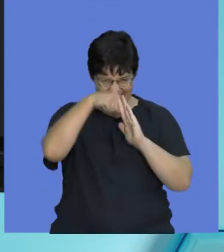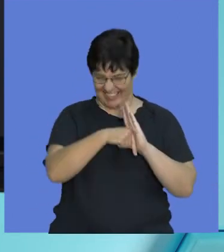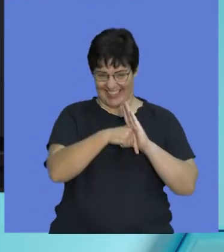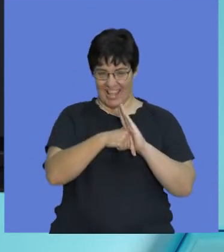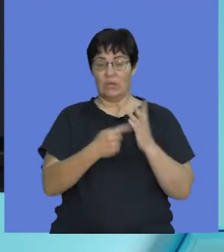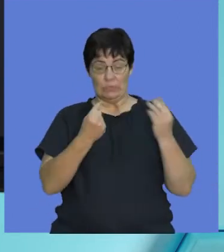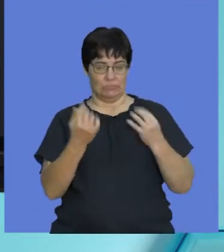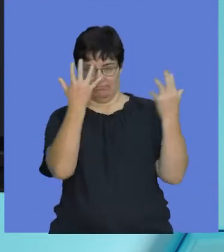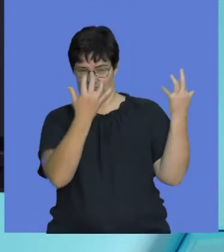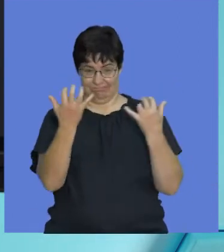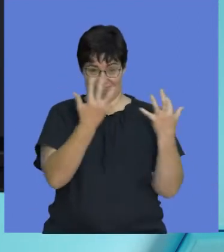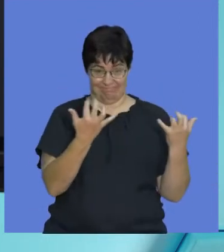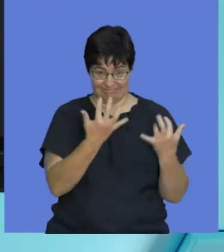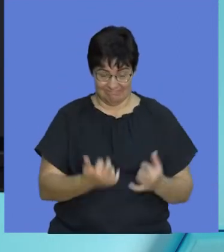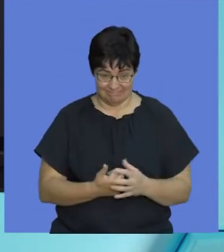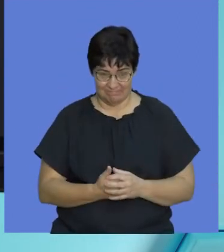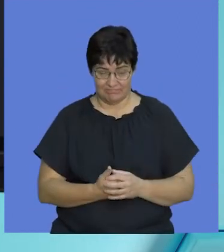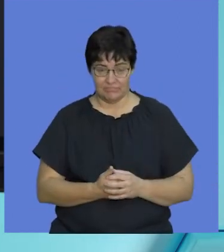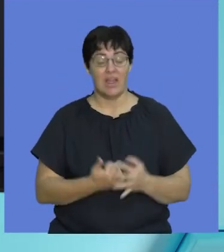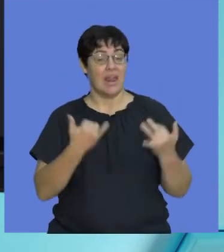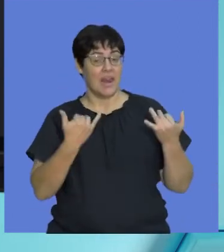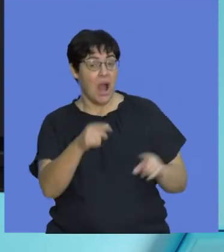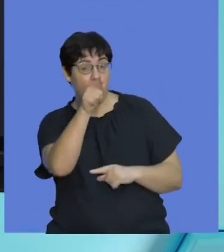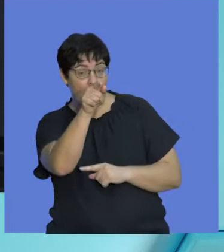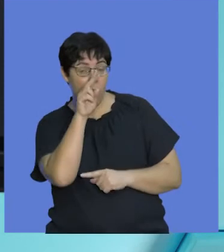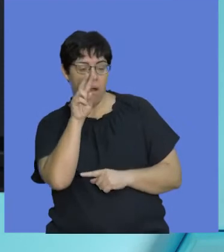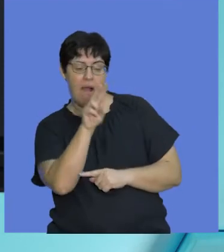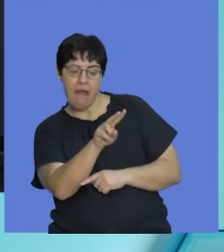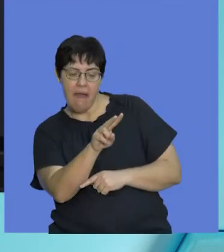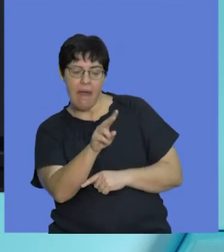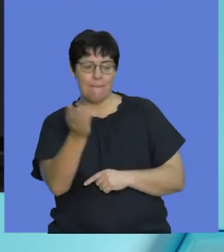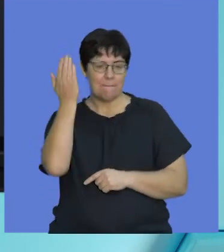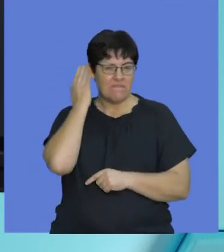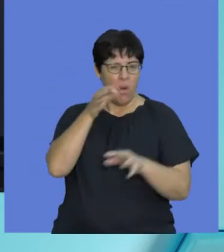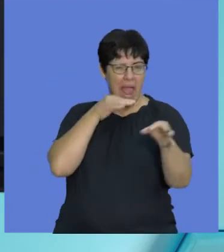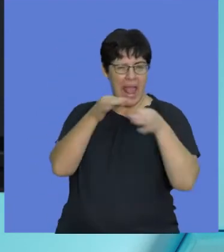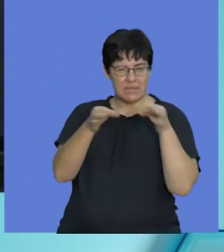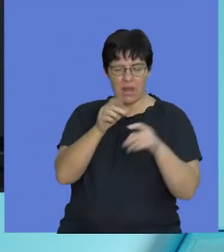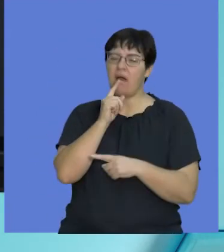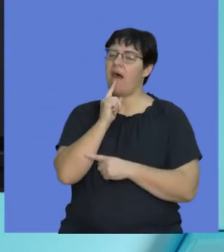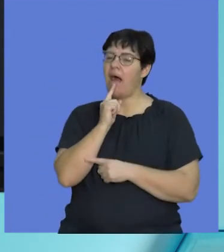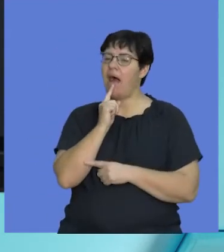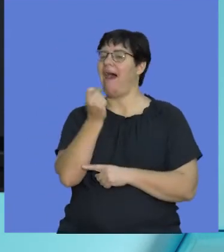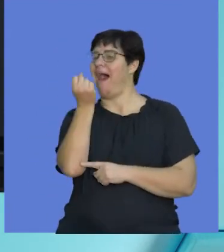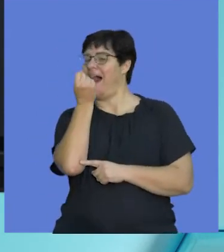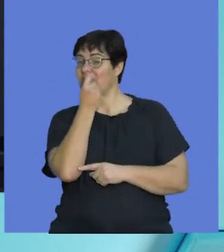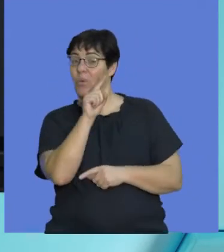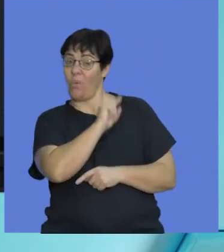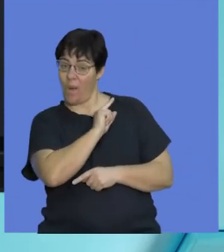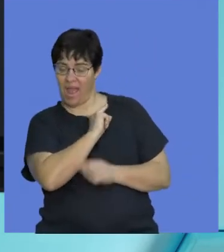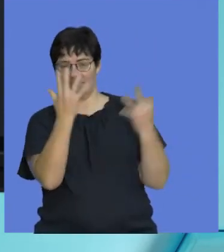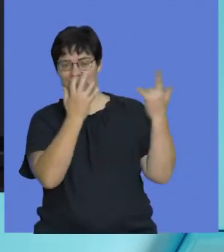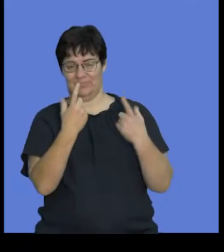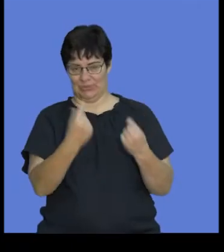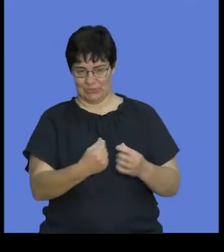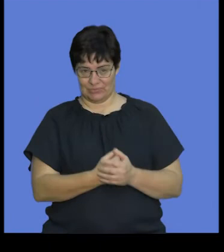do some calculations and see if what we've gone through has actually made sense to you. Okay, so remember,